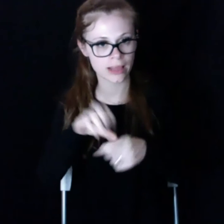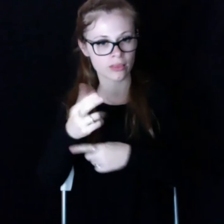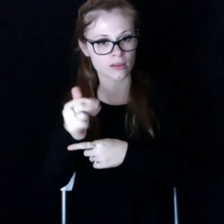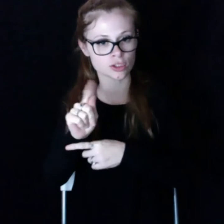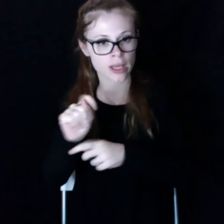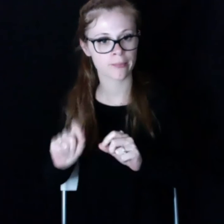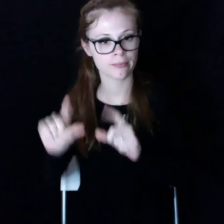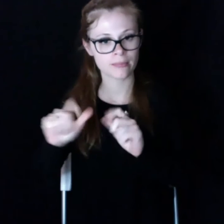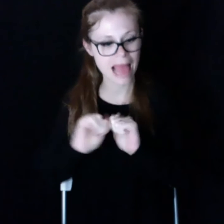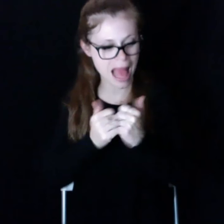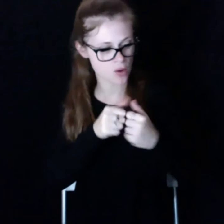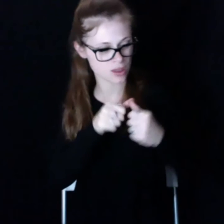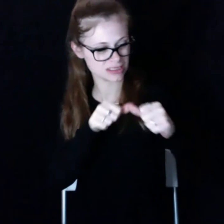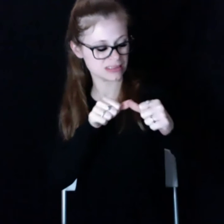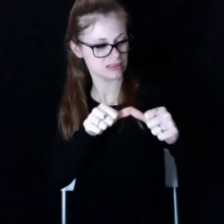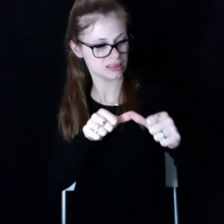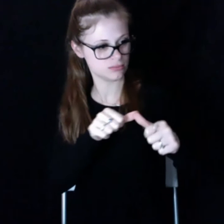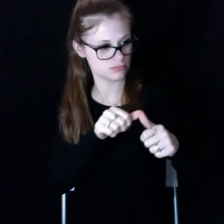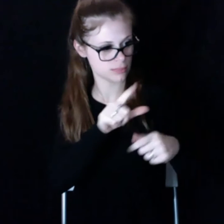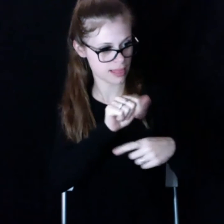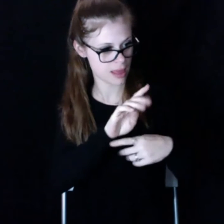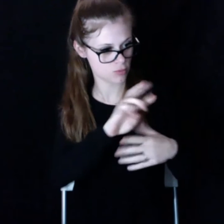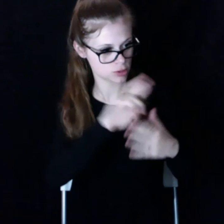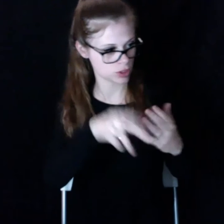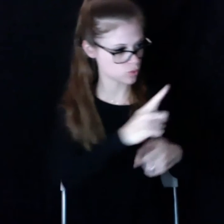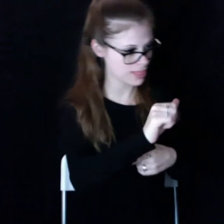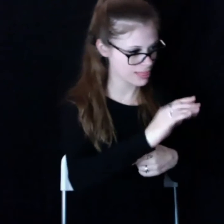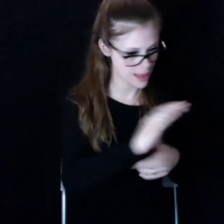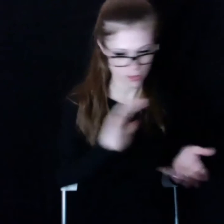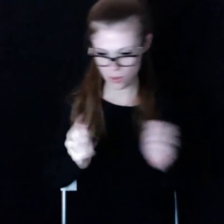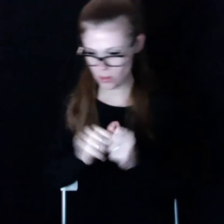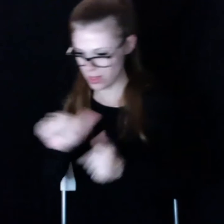are lab results from one lab to another, such as an A1C?